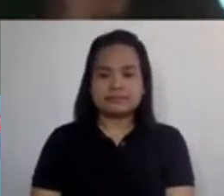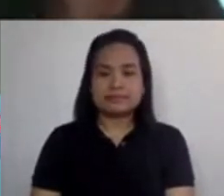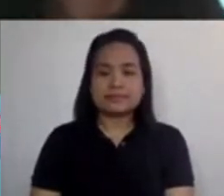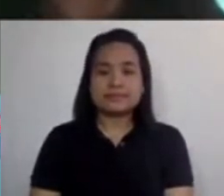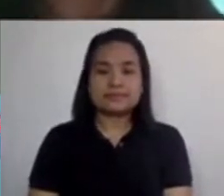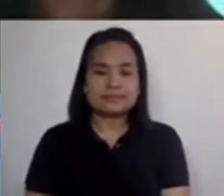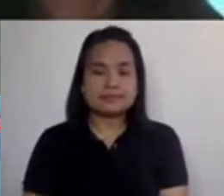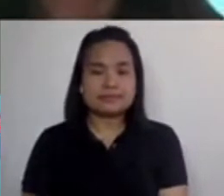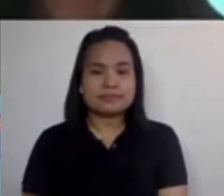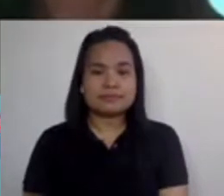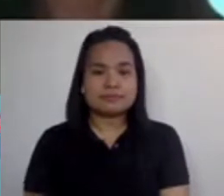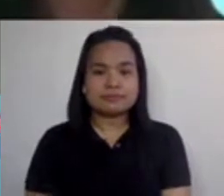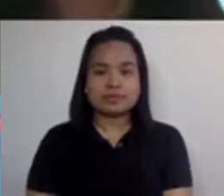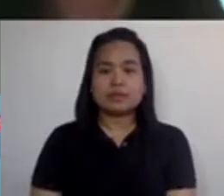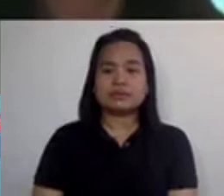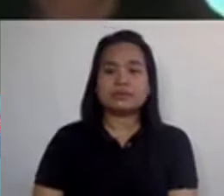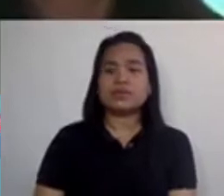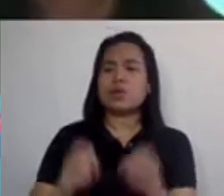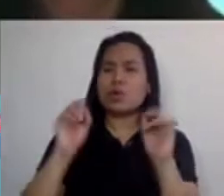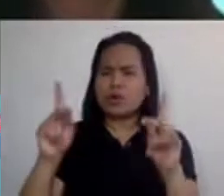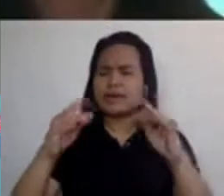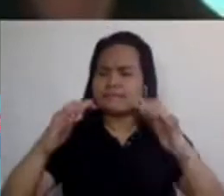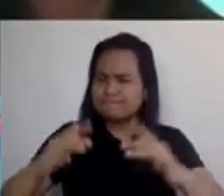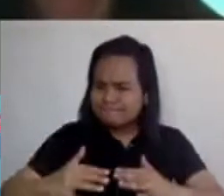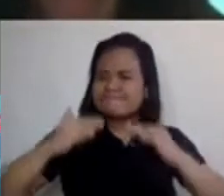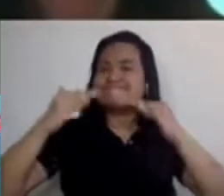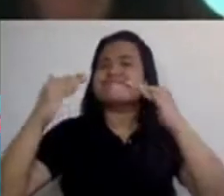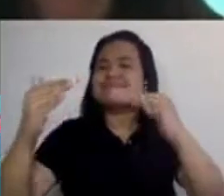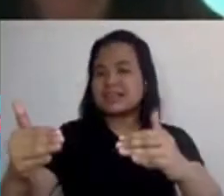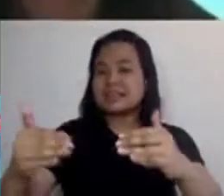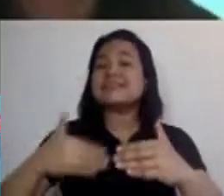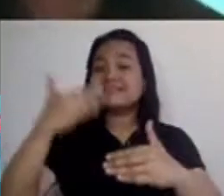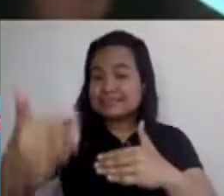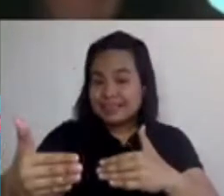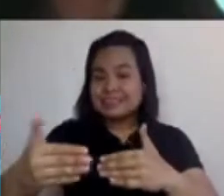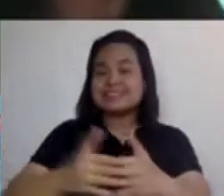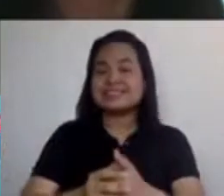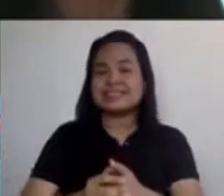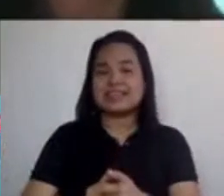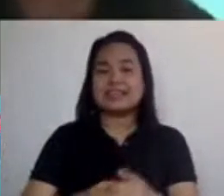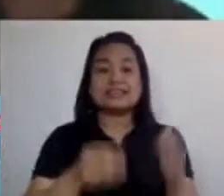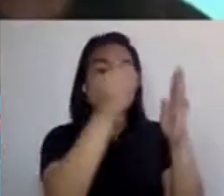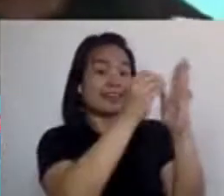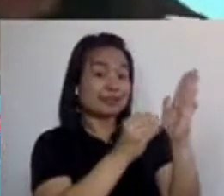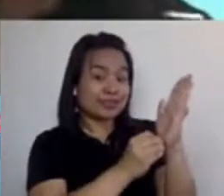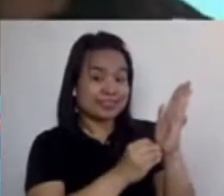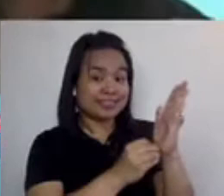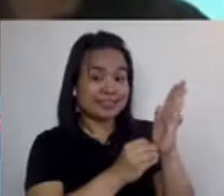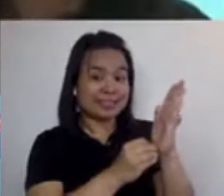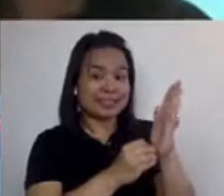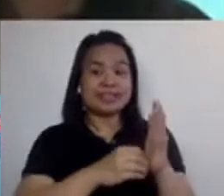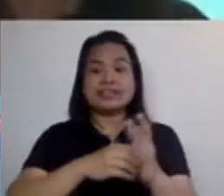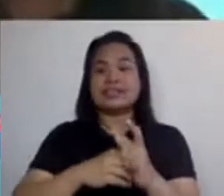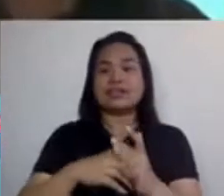Okay, so now I am moving on to the indicators that may be considered as COI or NCOI, and